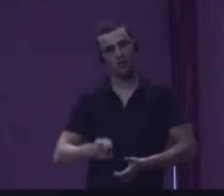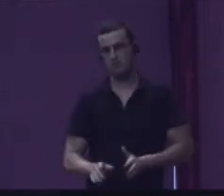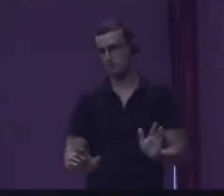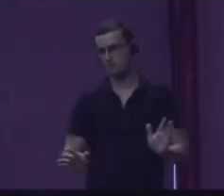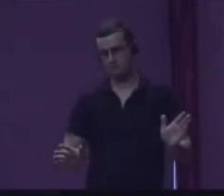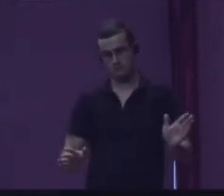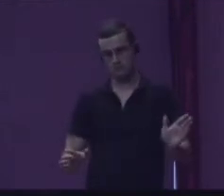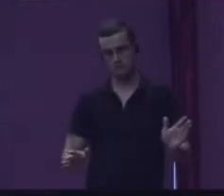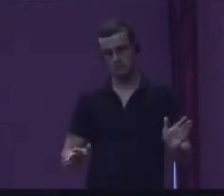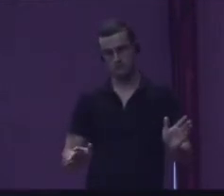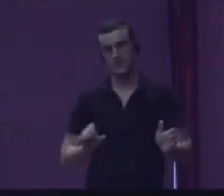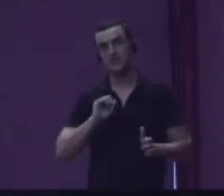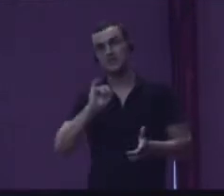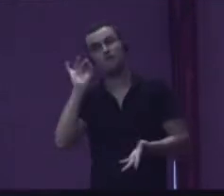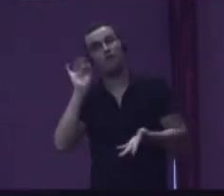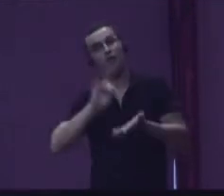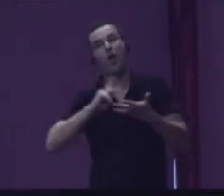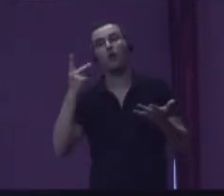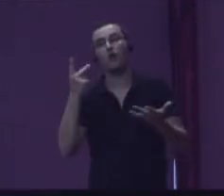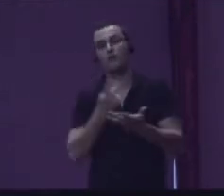One of the